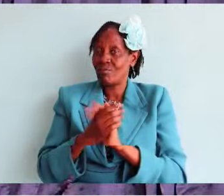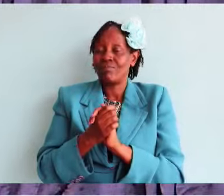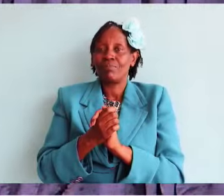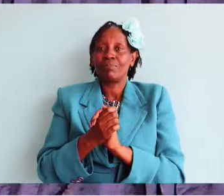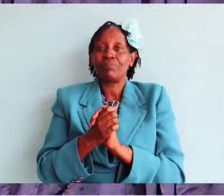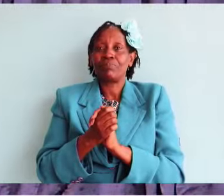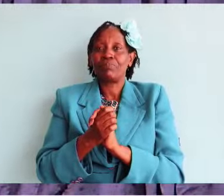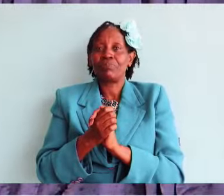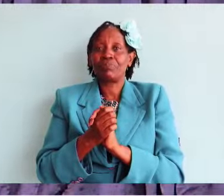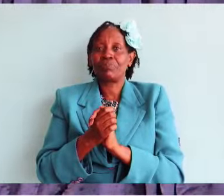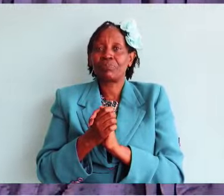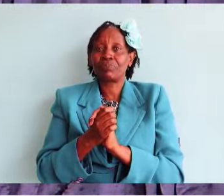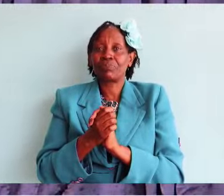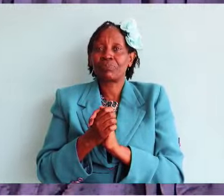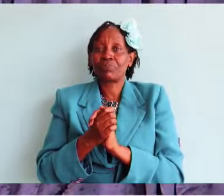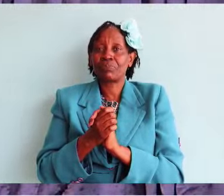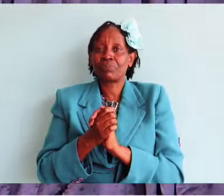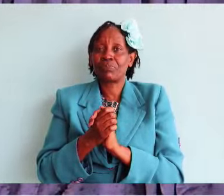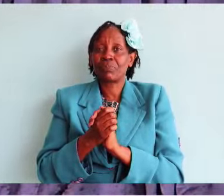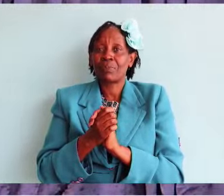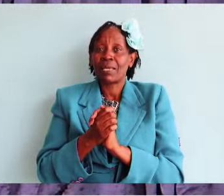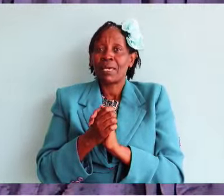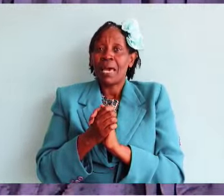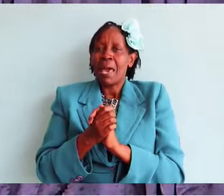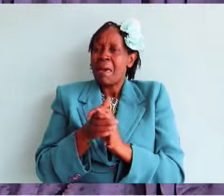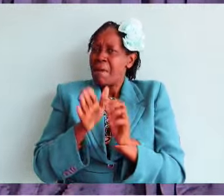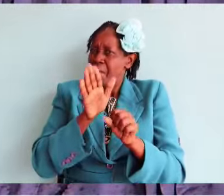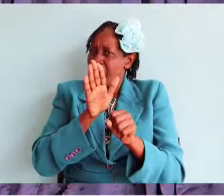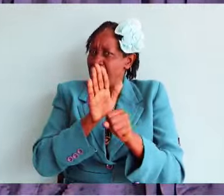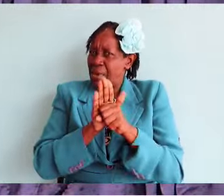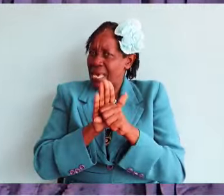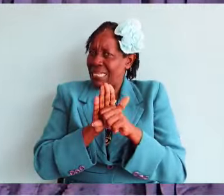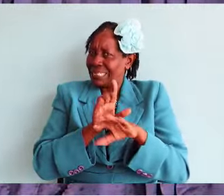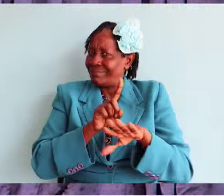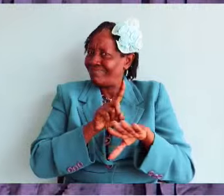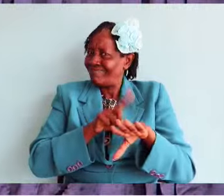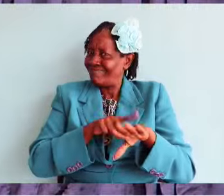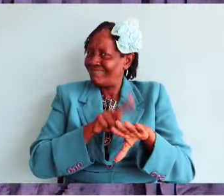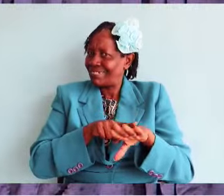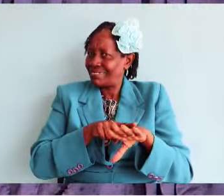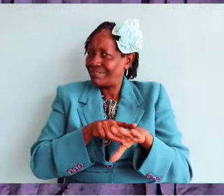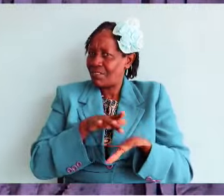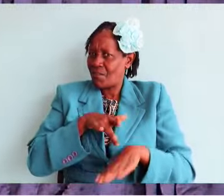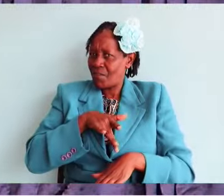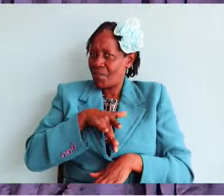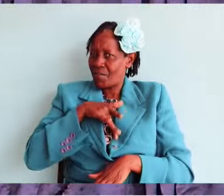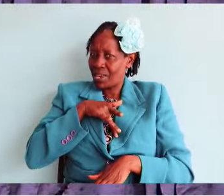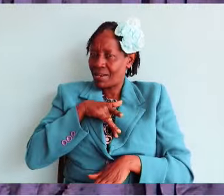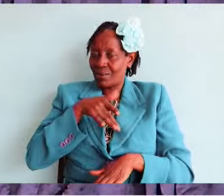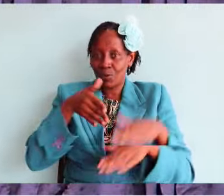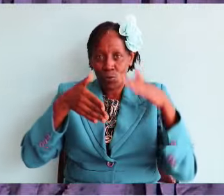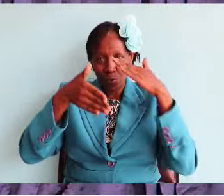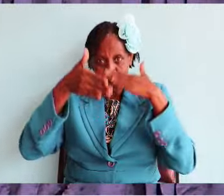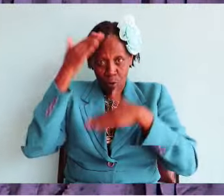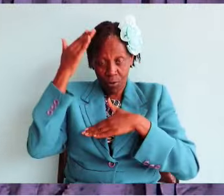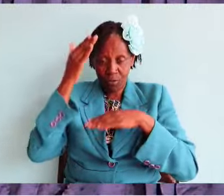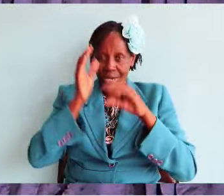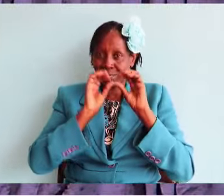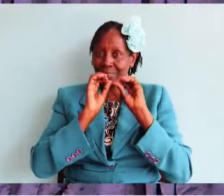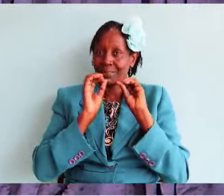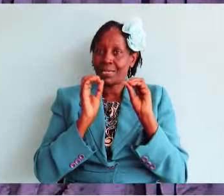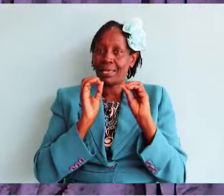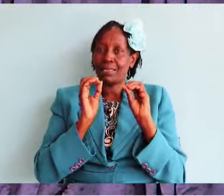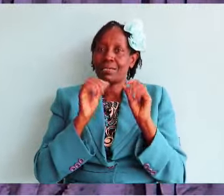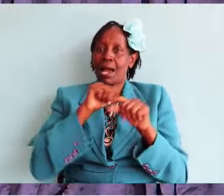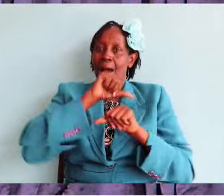you. And many a times we feel like we are not qualified because of what others tell us about